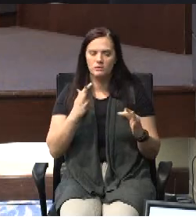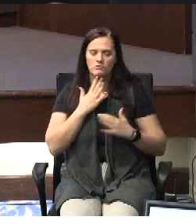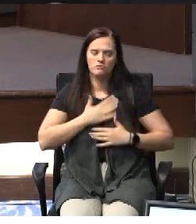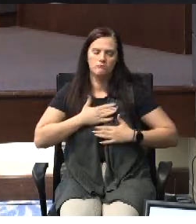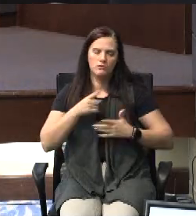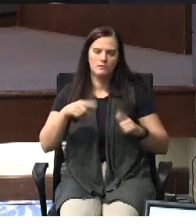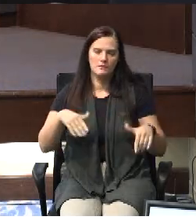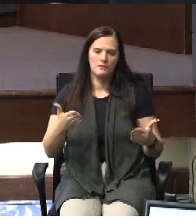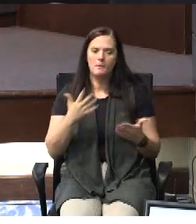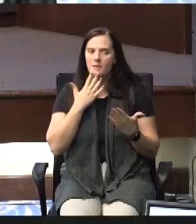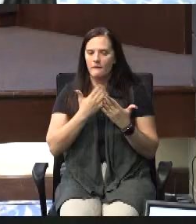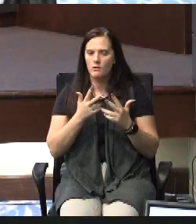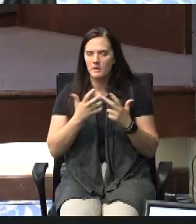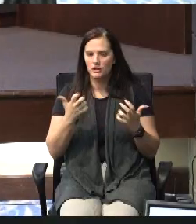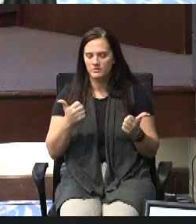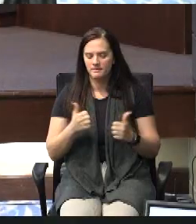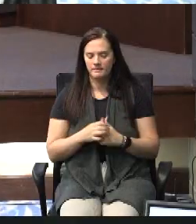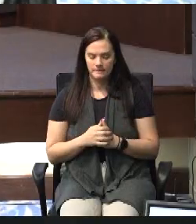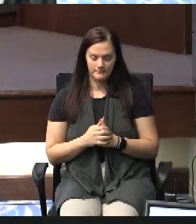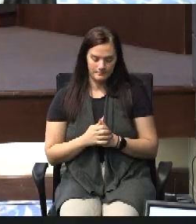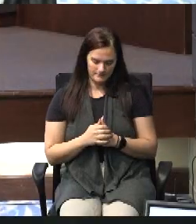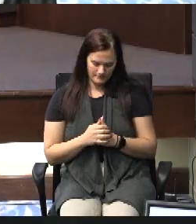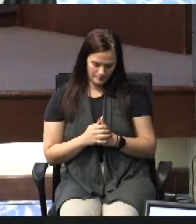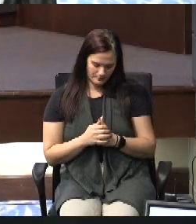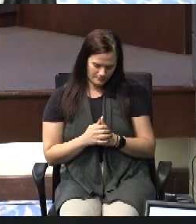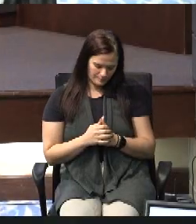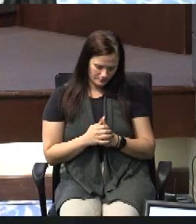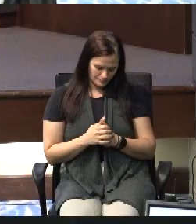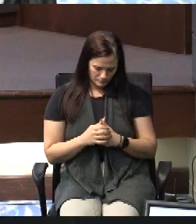here. All right, thank you very much.